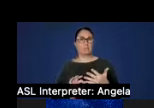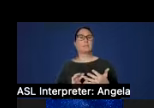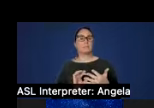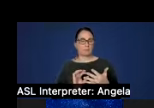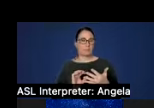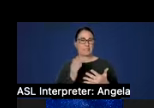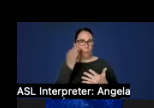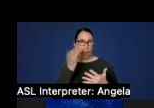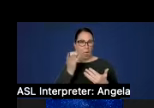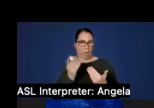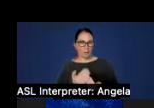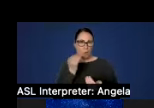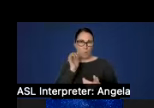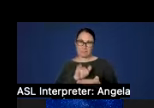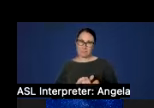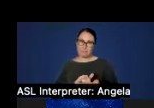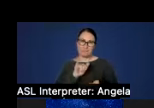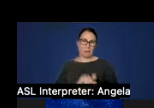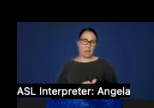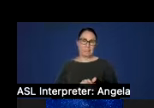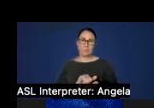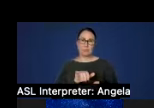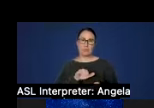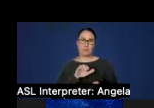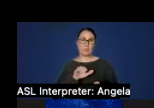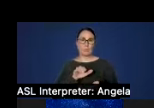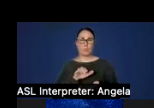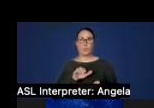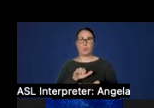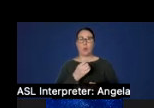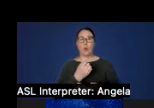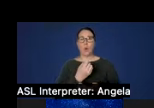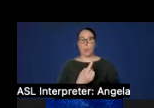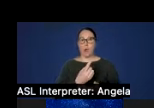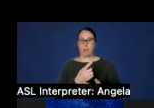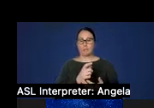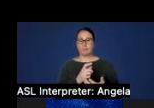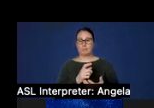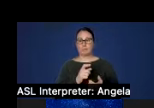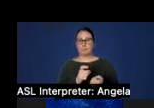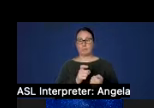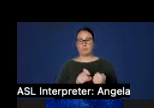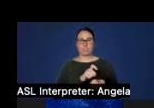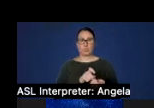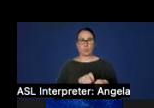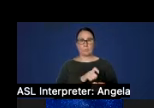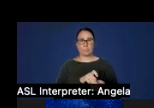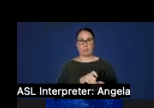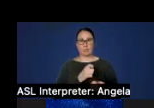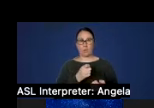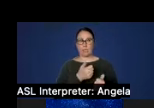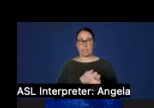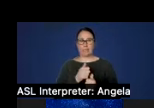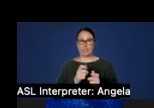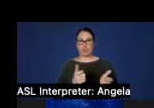impossible to do a blanket description of how each tribe, each community is engaging with law enforcement and